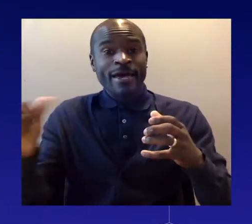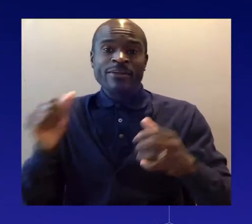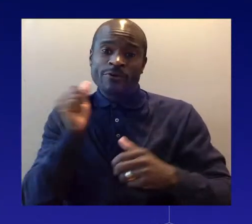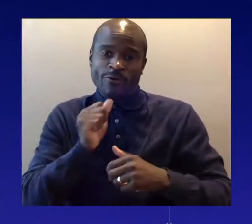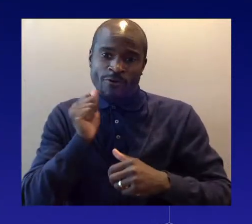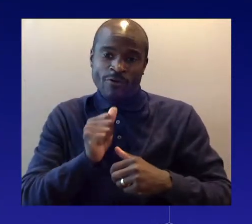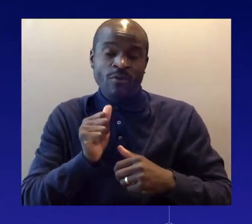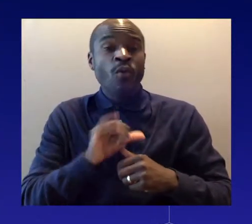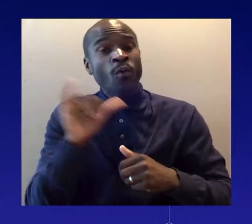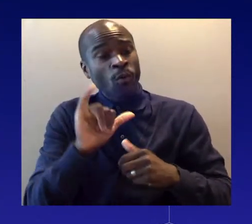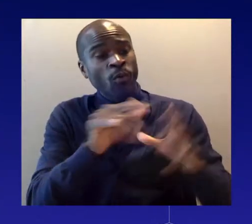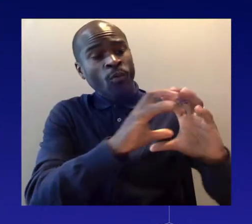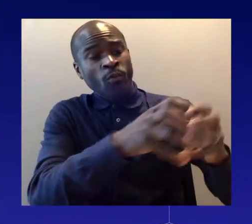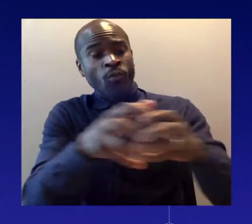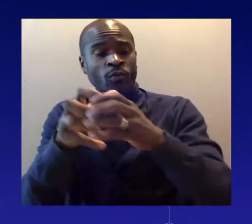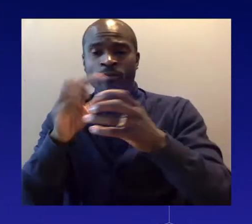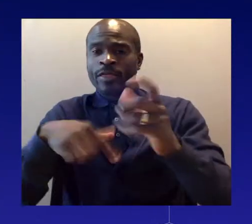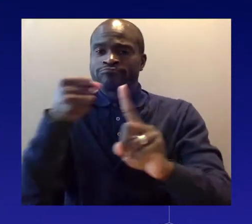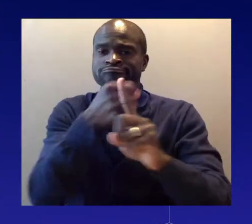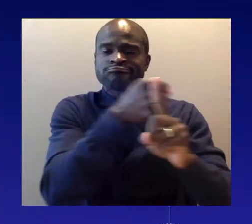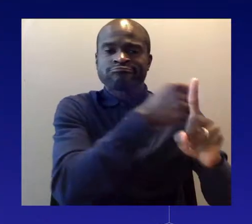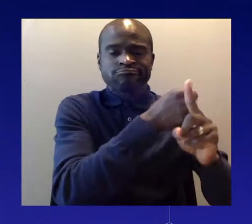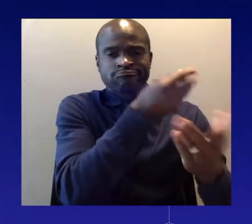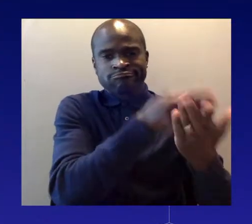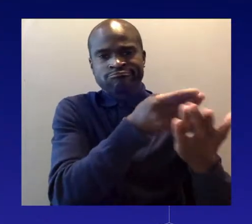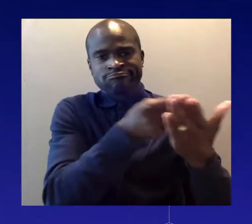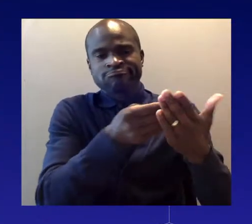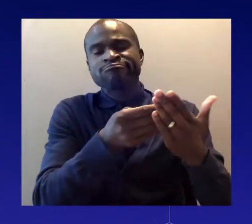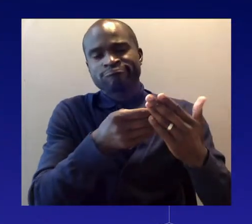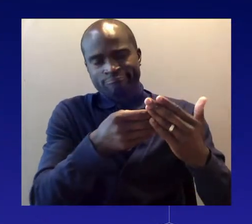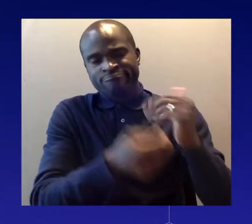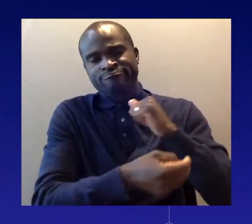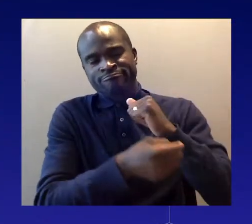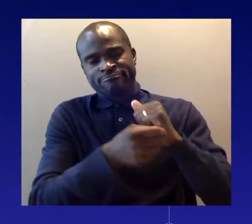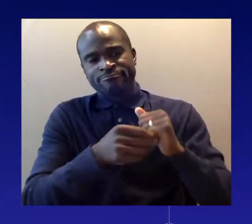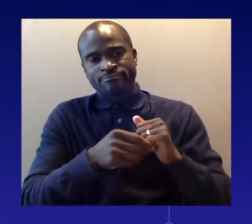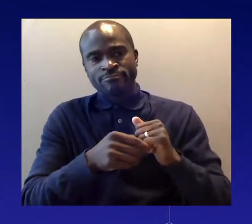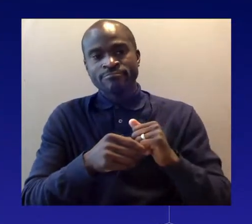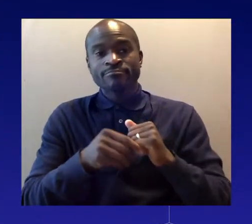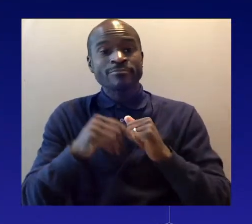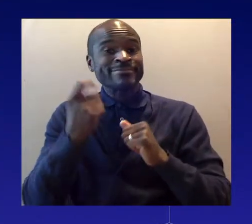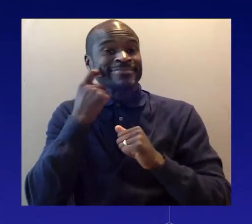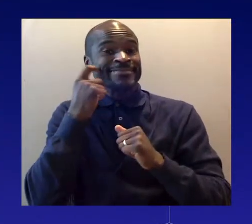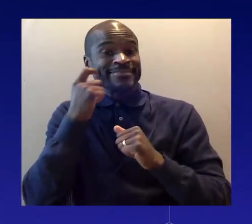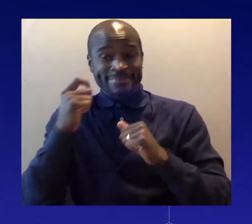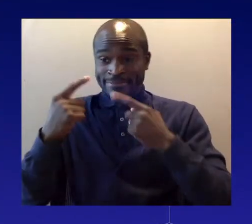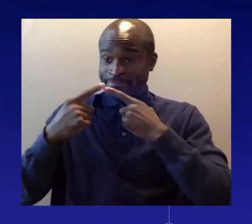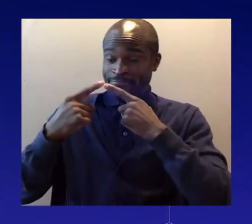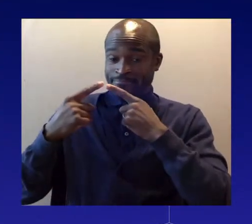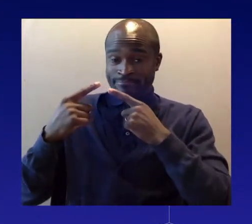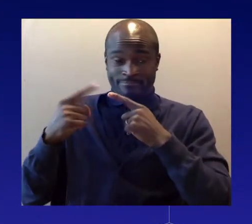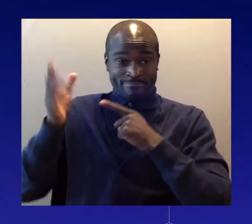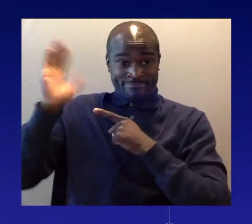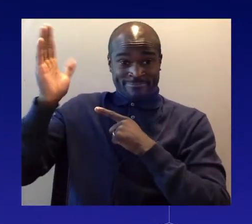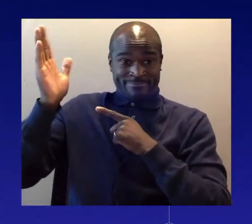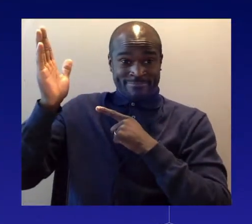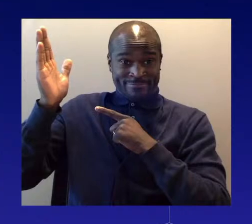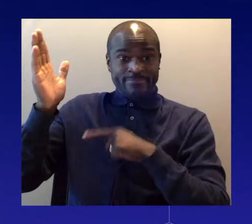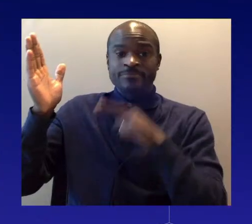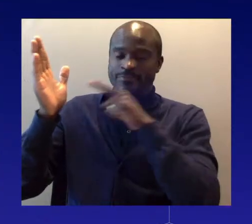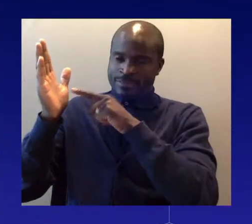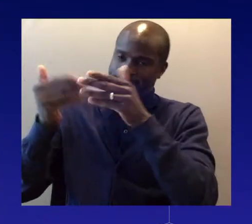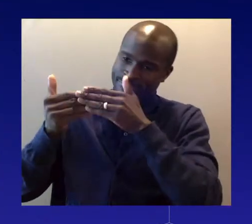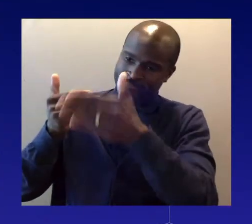poverty. Like Dr. Prabhakar just said, we have a lot of work to do, but that is how we live up to the unique idea that